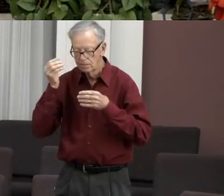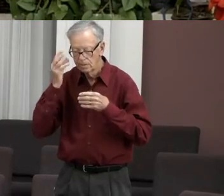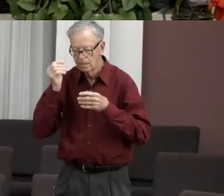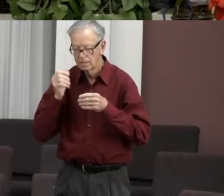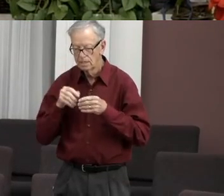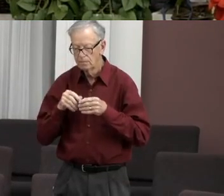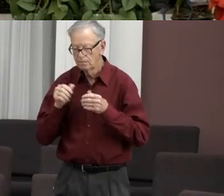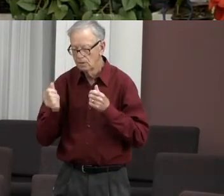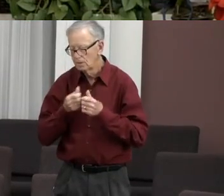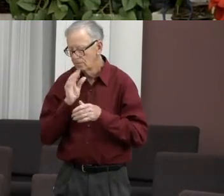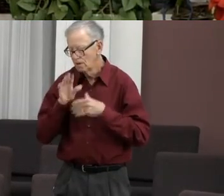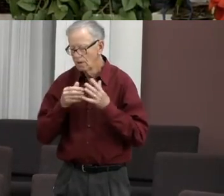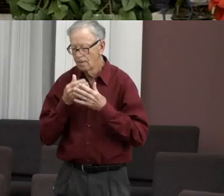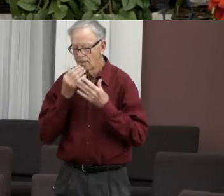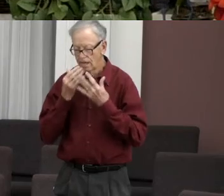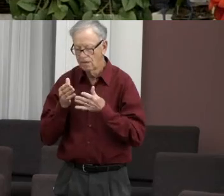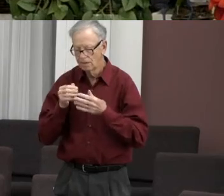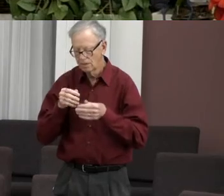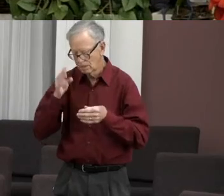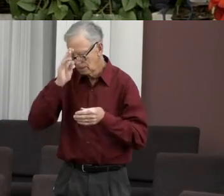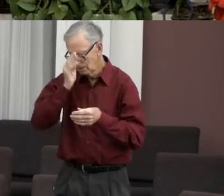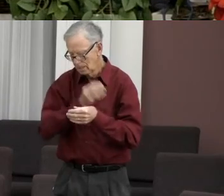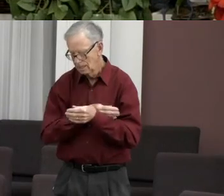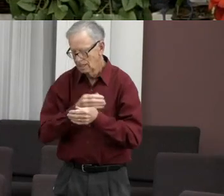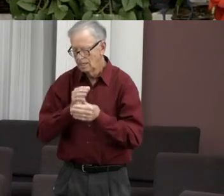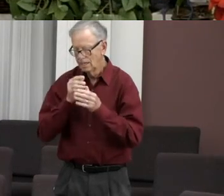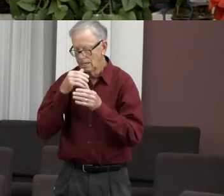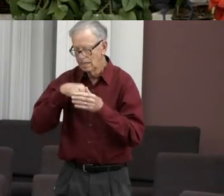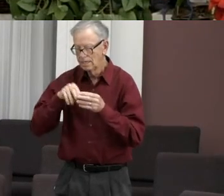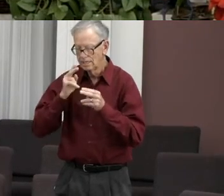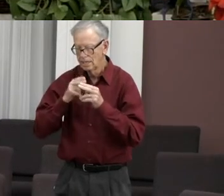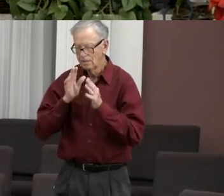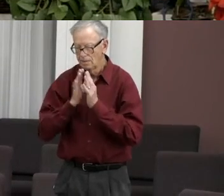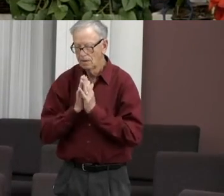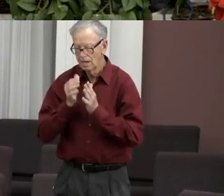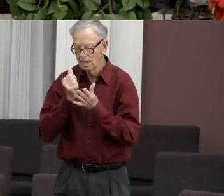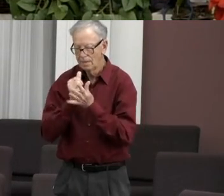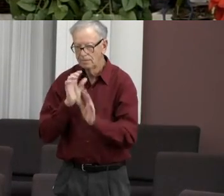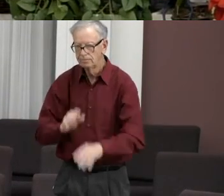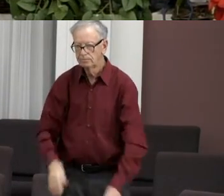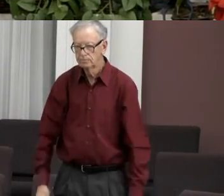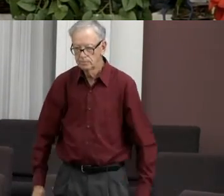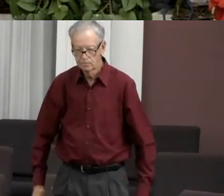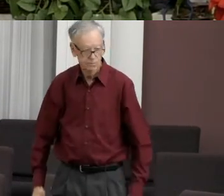But most of all, we thank you for your Son, for it's in his name we pray. Amen.